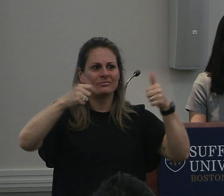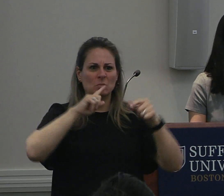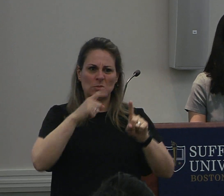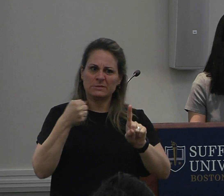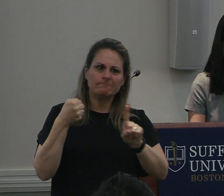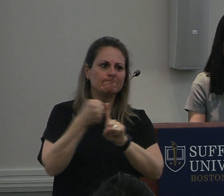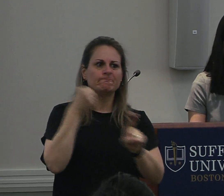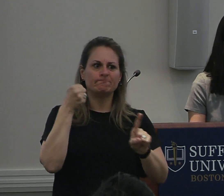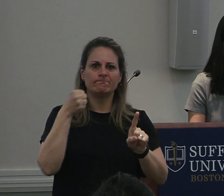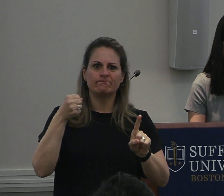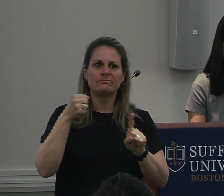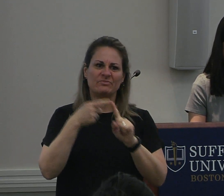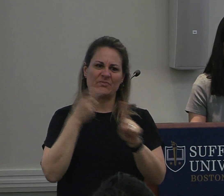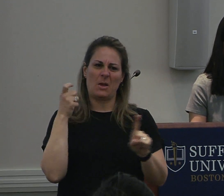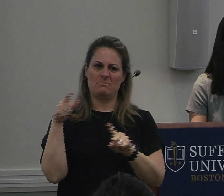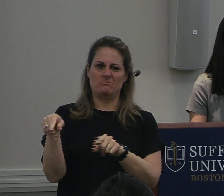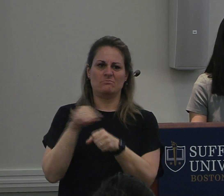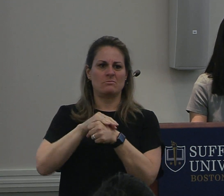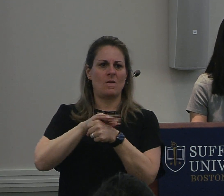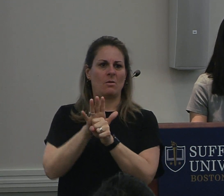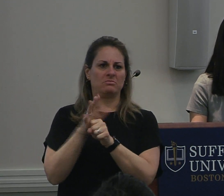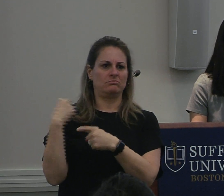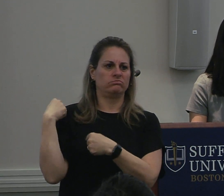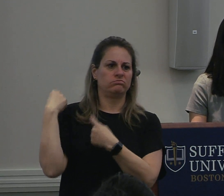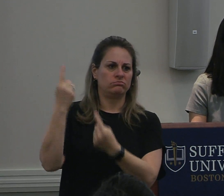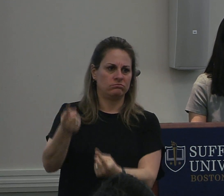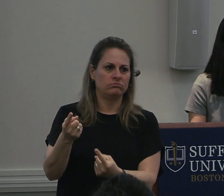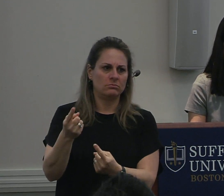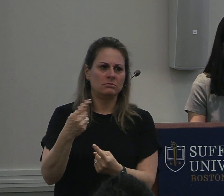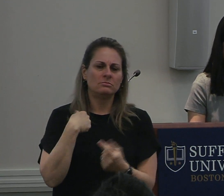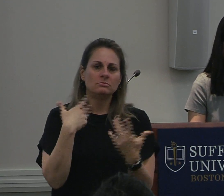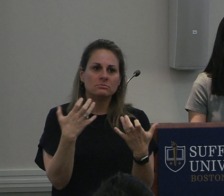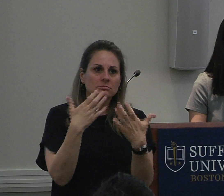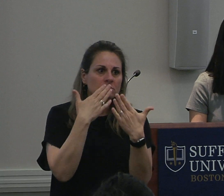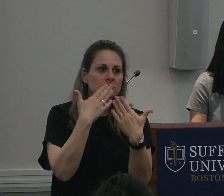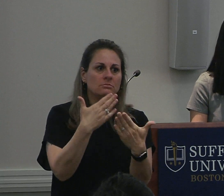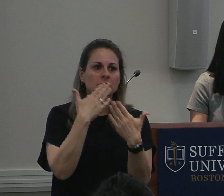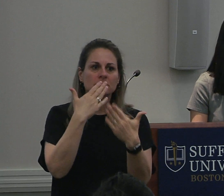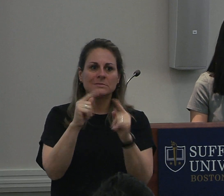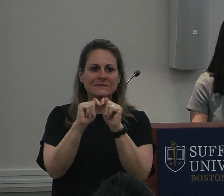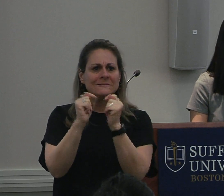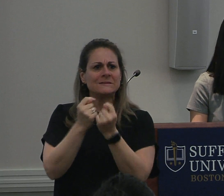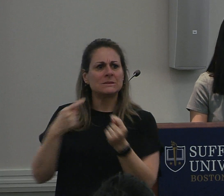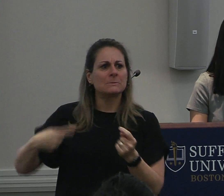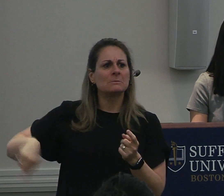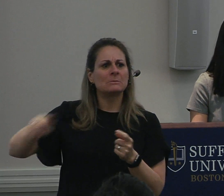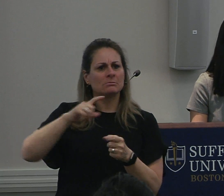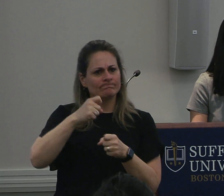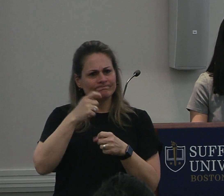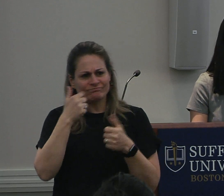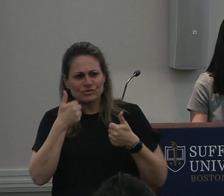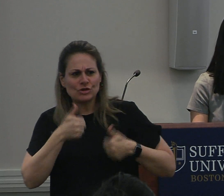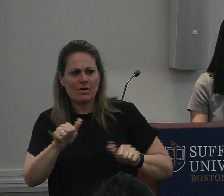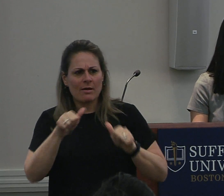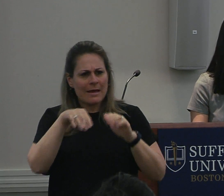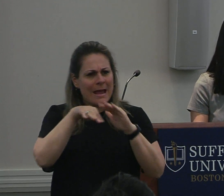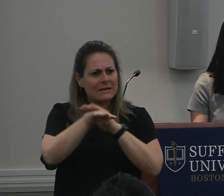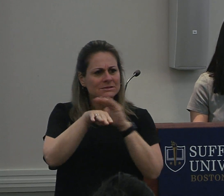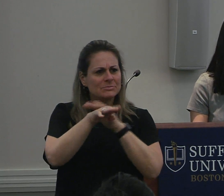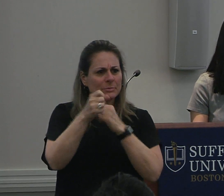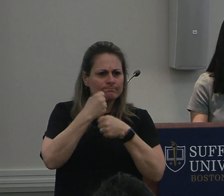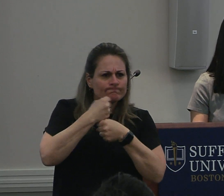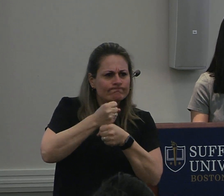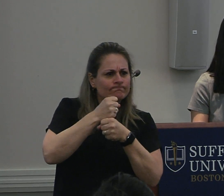want to thank the team for working to create accessibility toolkits to help small business owners ensure that their businesses are accessible to